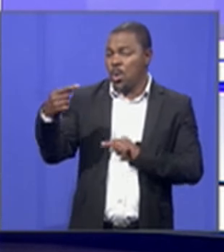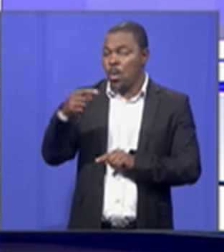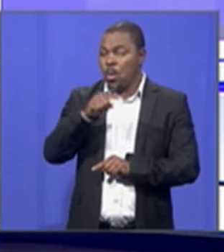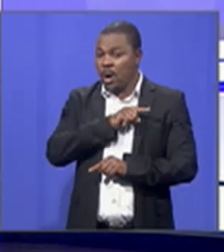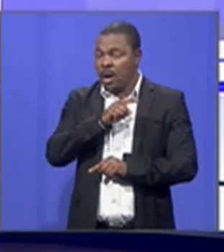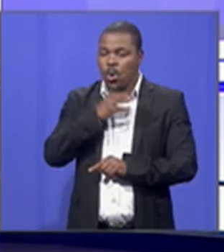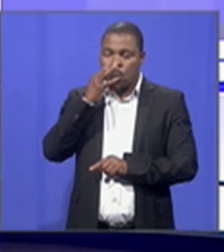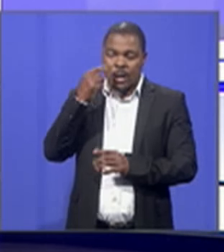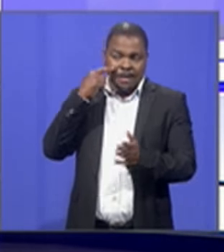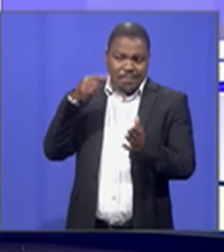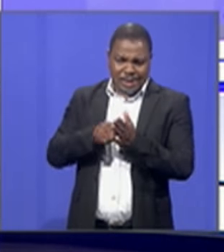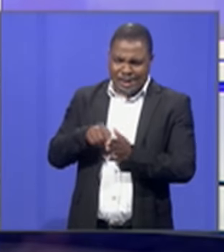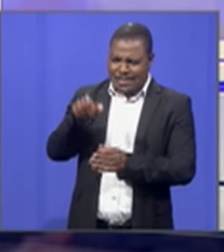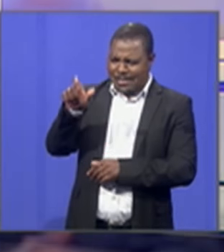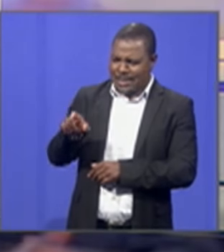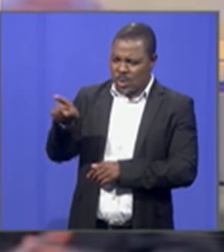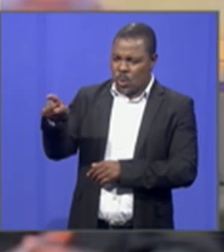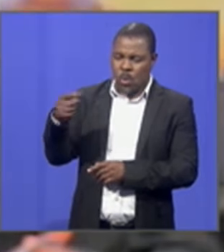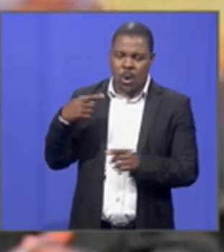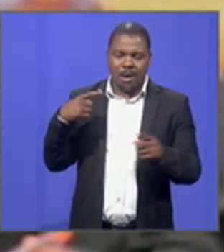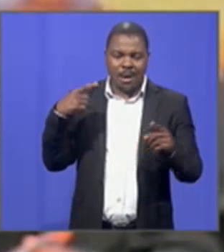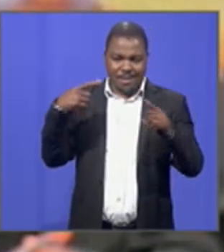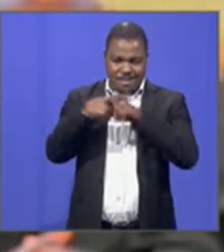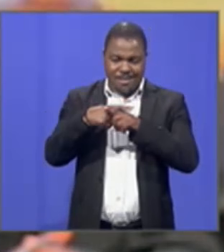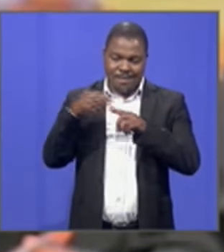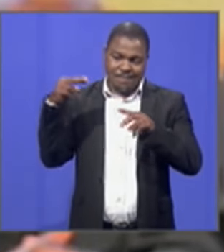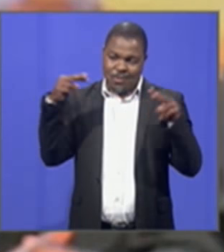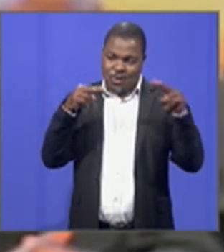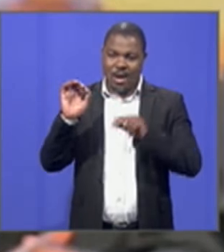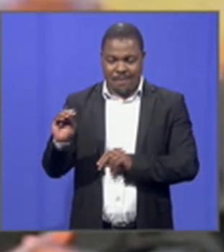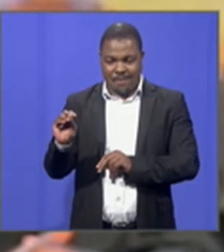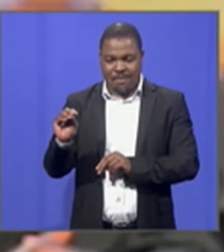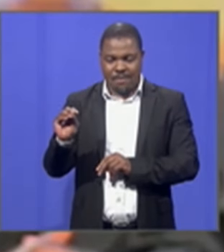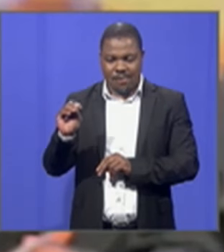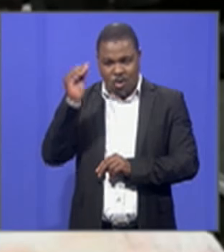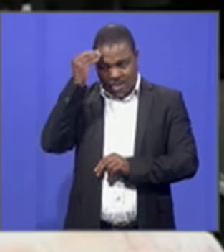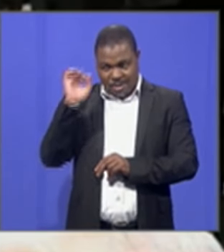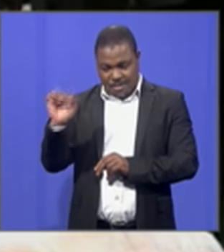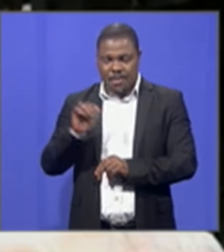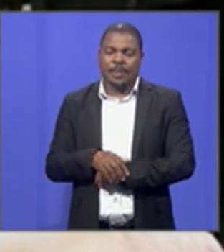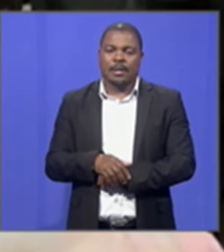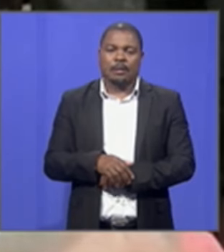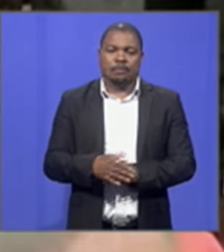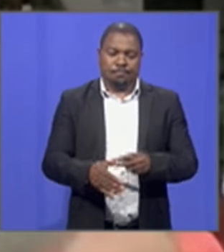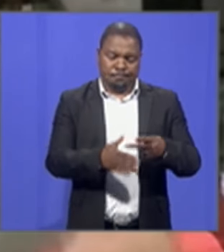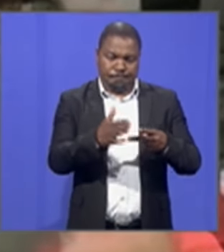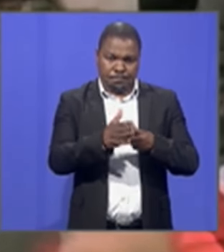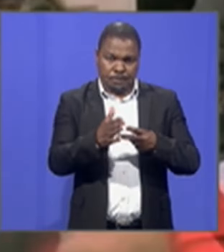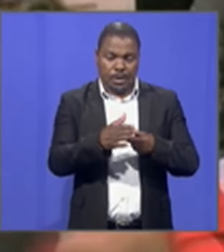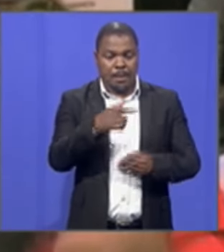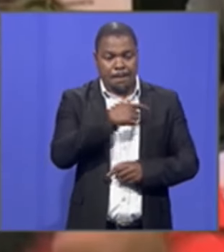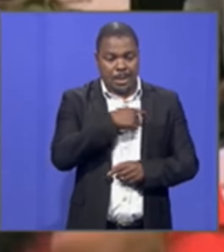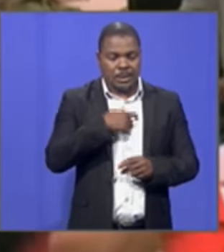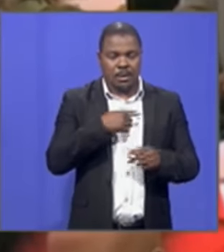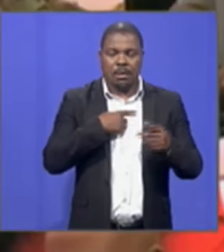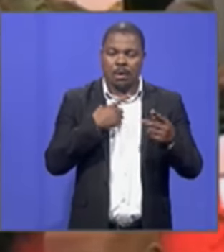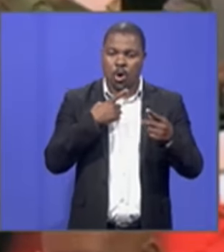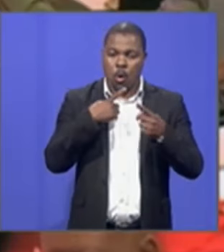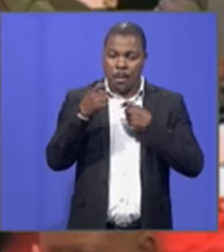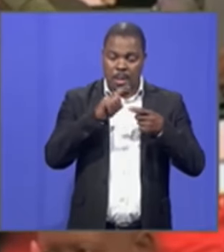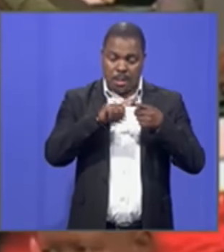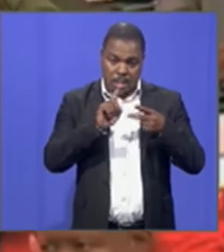bohlatse a ka ba le go thulana ga dikgahlego molatong o. Mopresidente o tšweleditše ditlhobaelo tše pedi tabeng